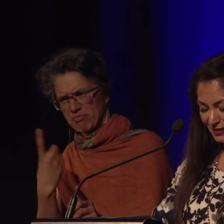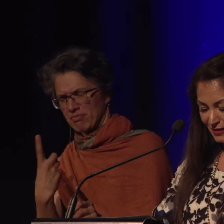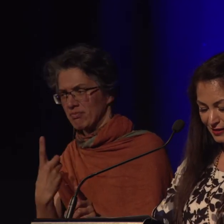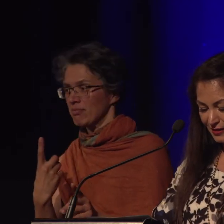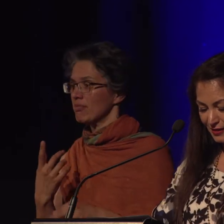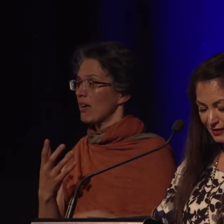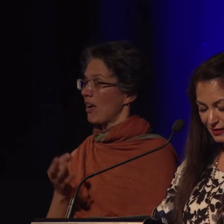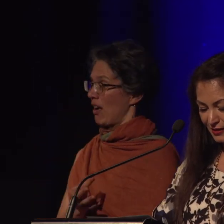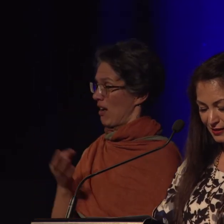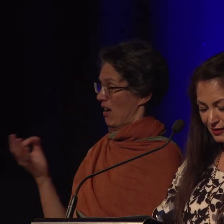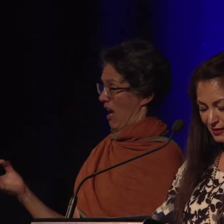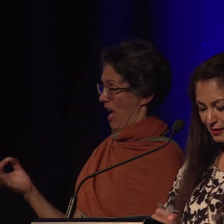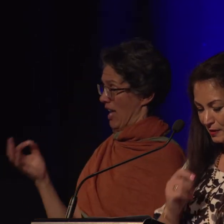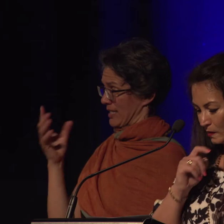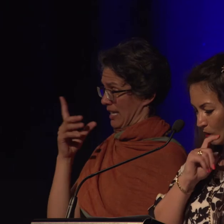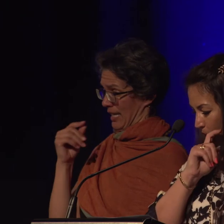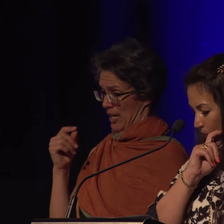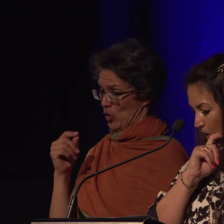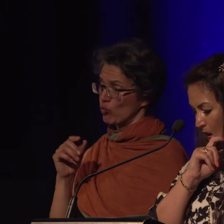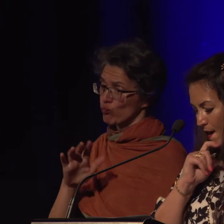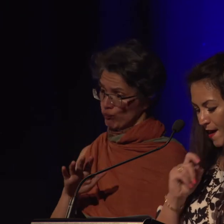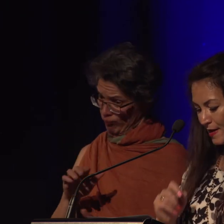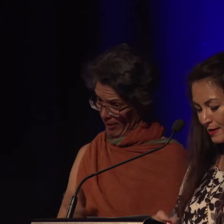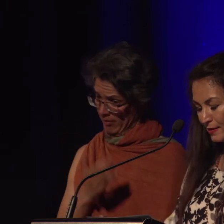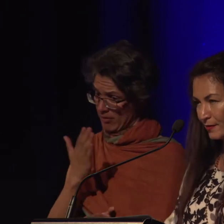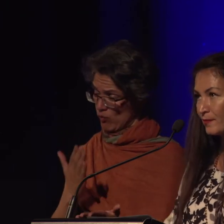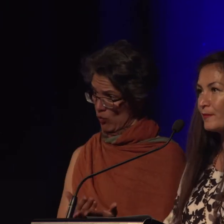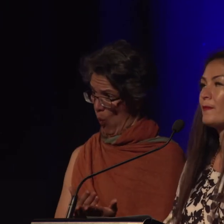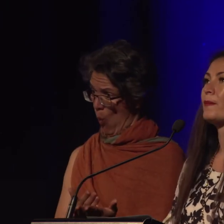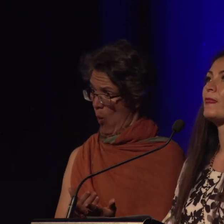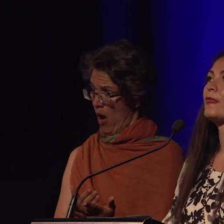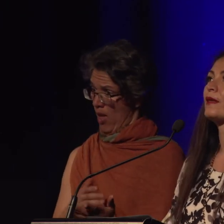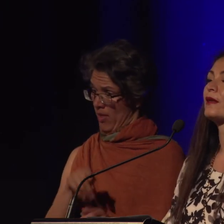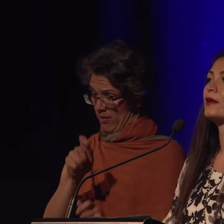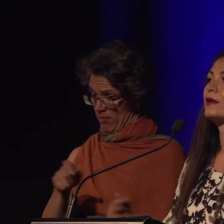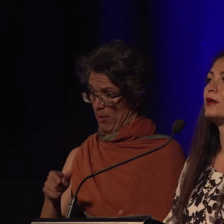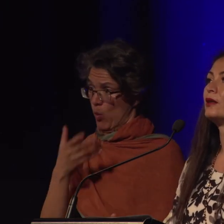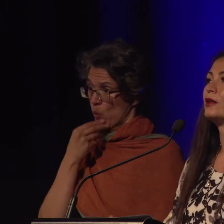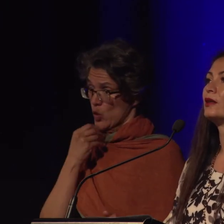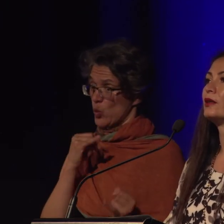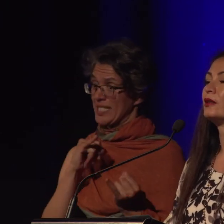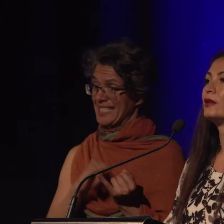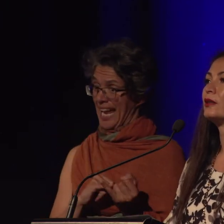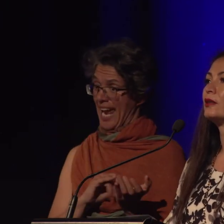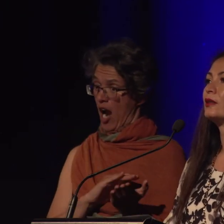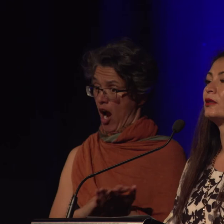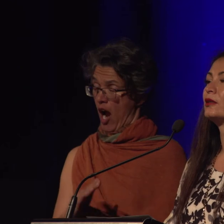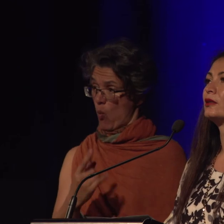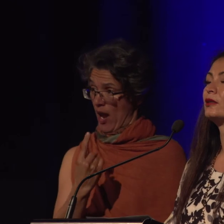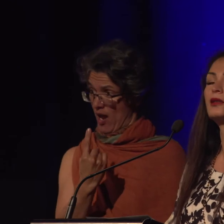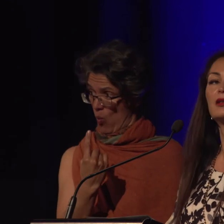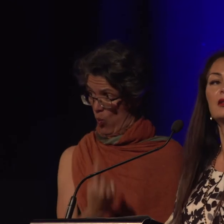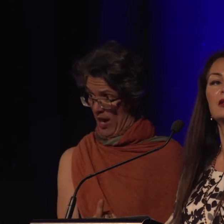Can you assure voters who use State Highway 1 that the used tyres that will